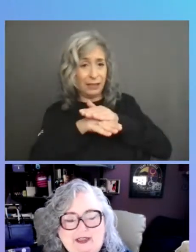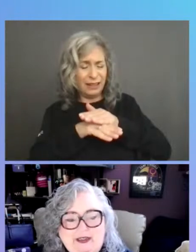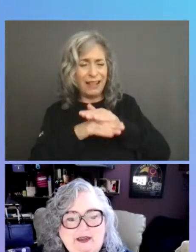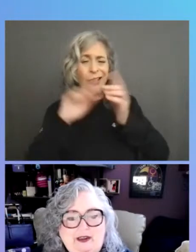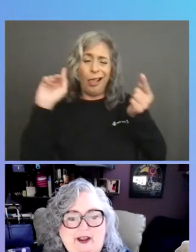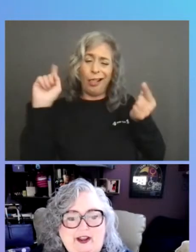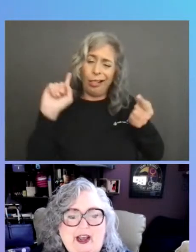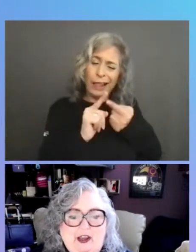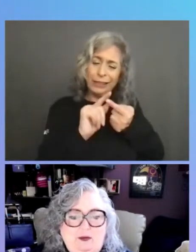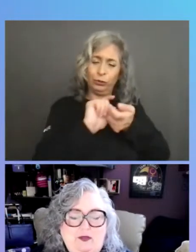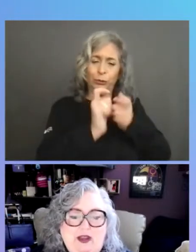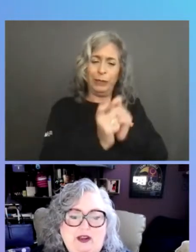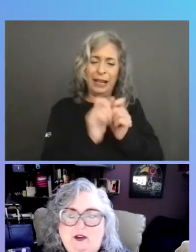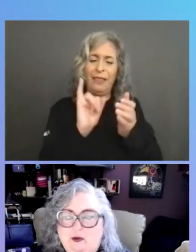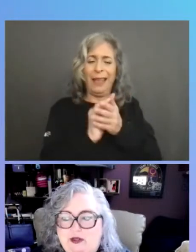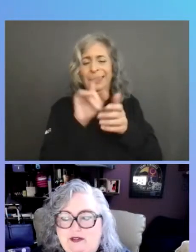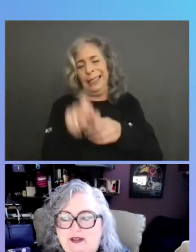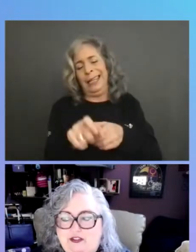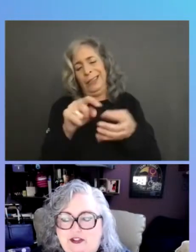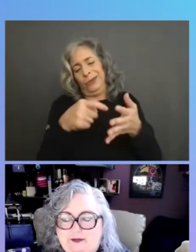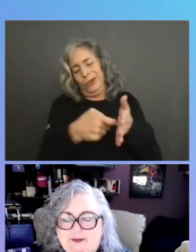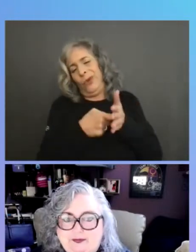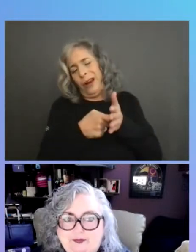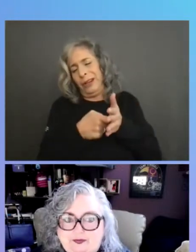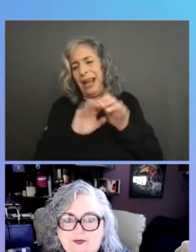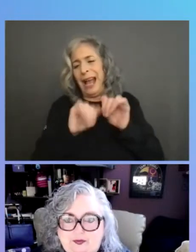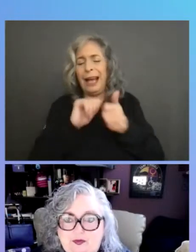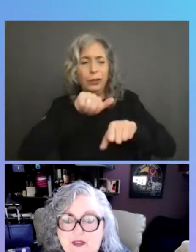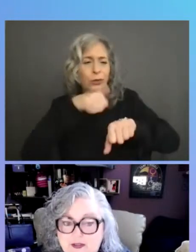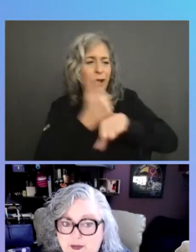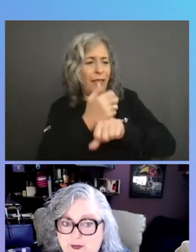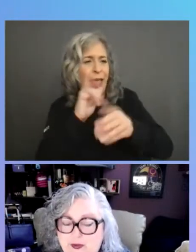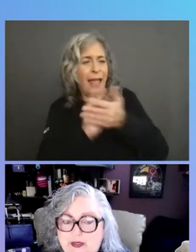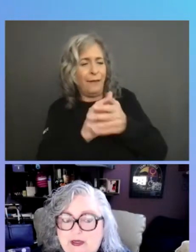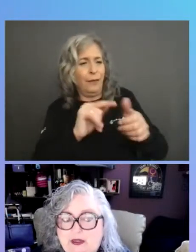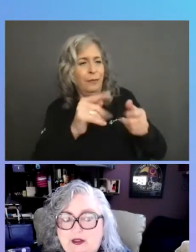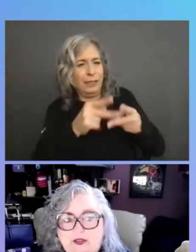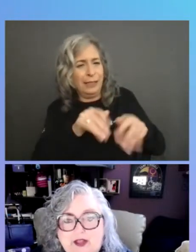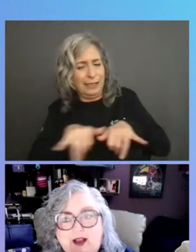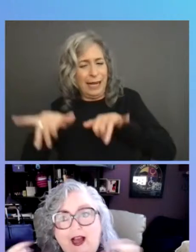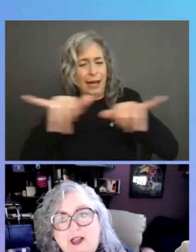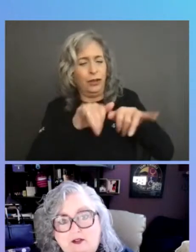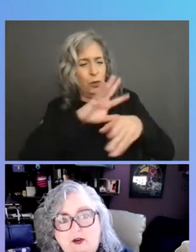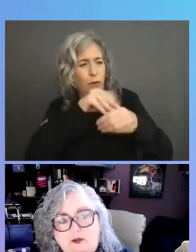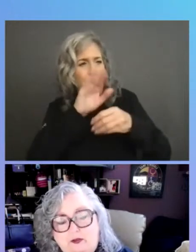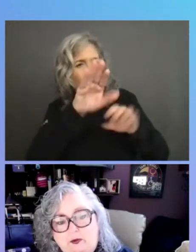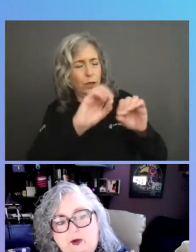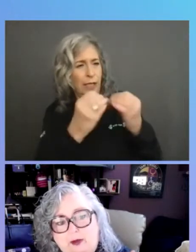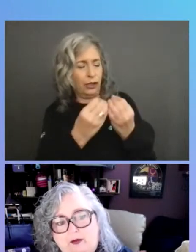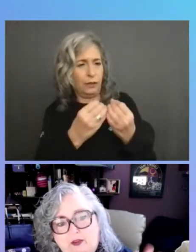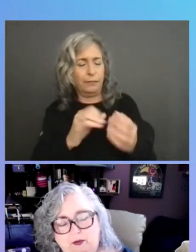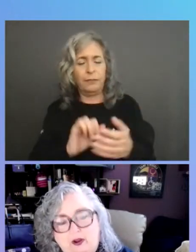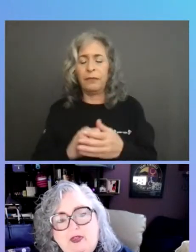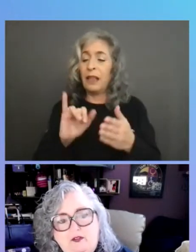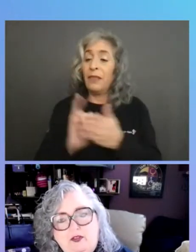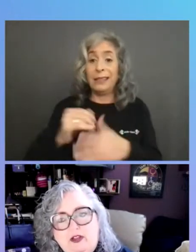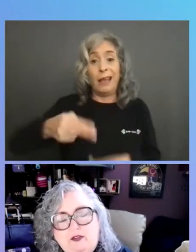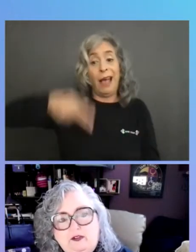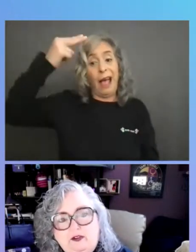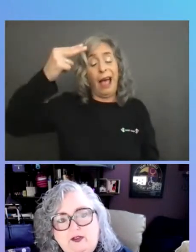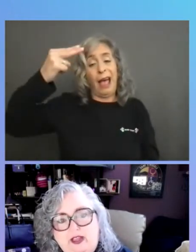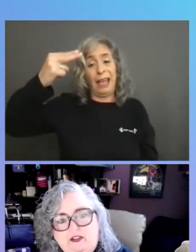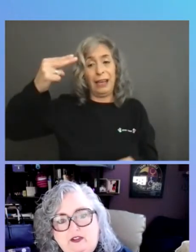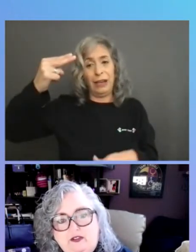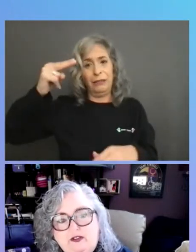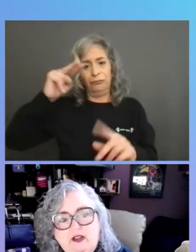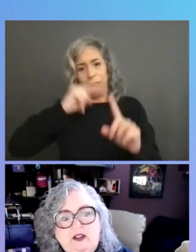remediation needed. And then how do you build that into your organization? So that's a high level overview about the breadth of the